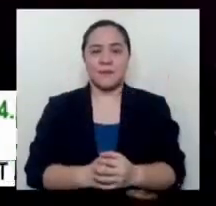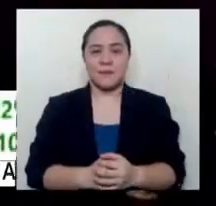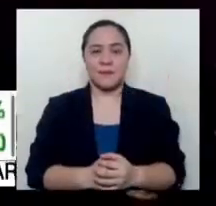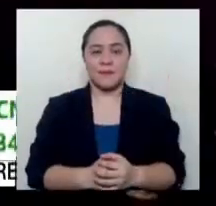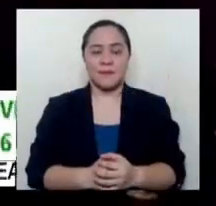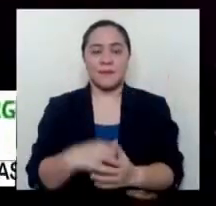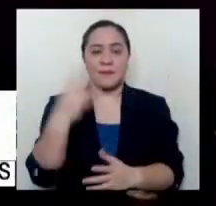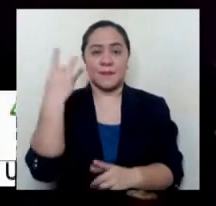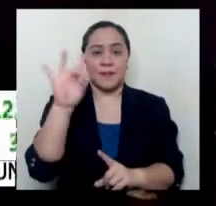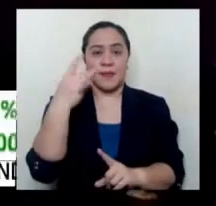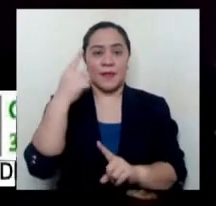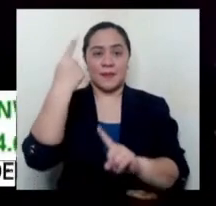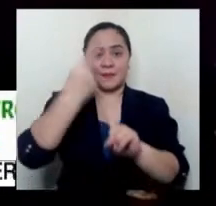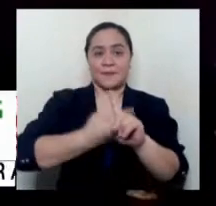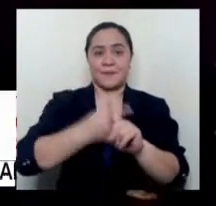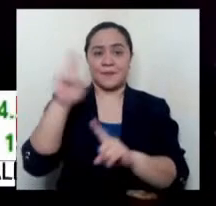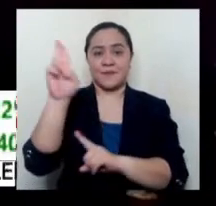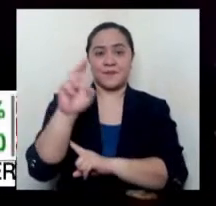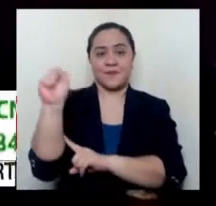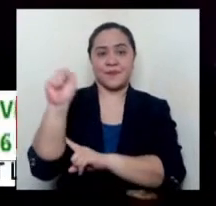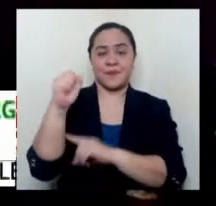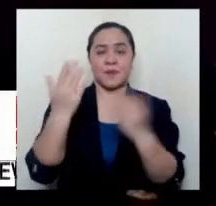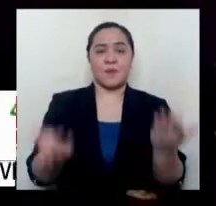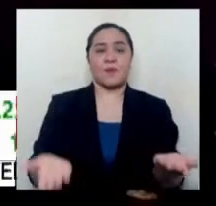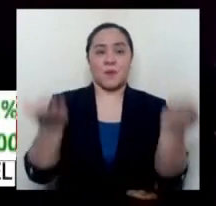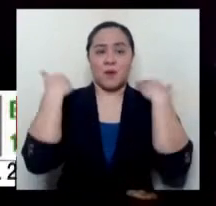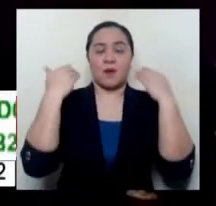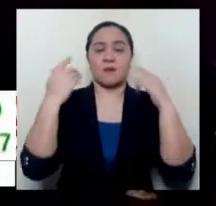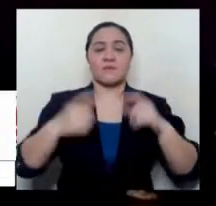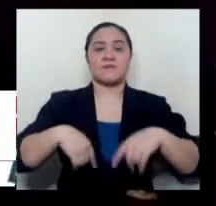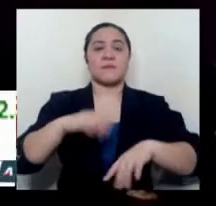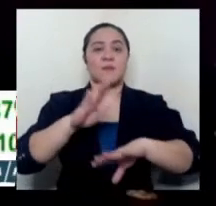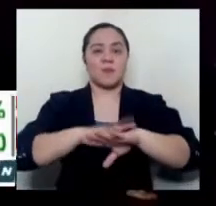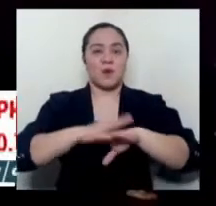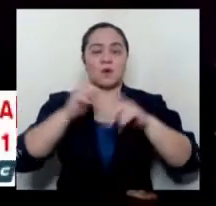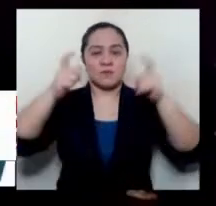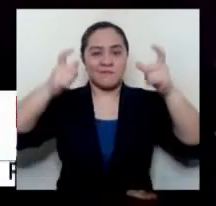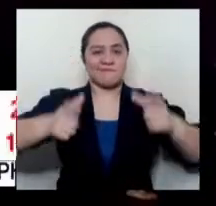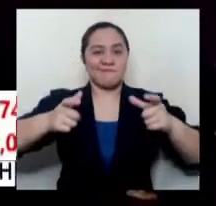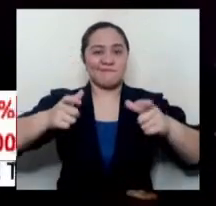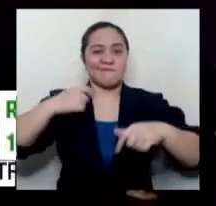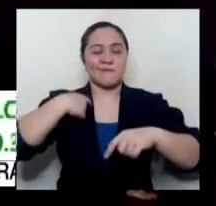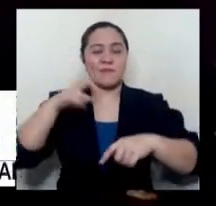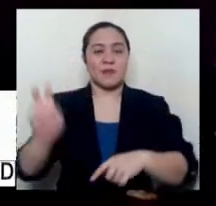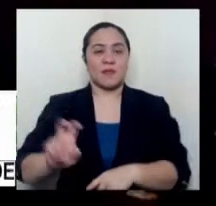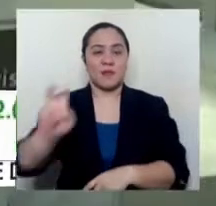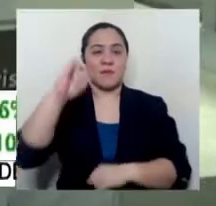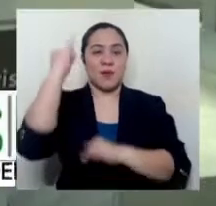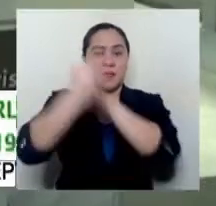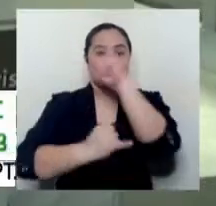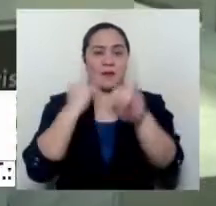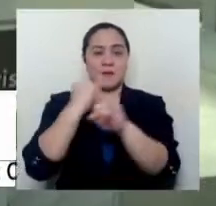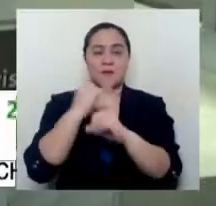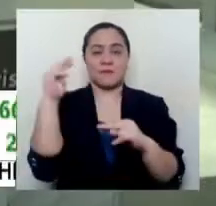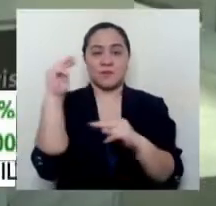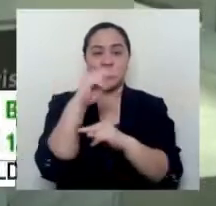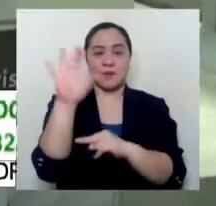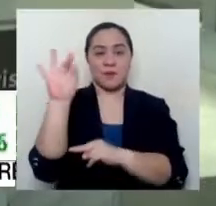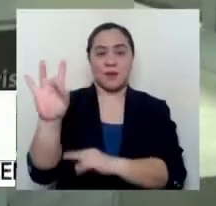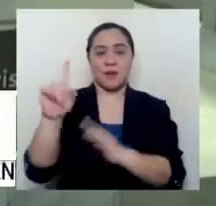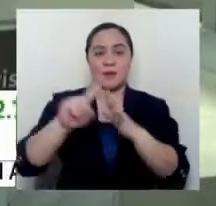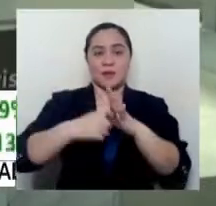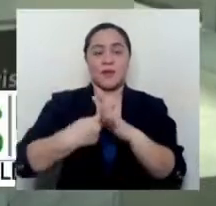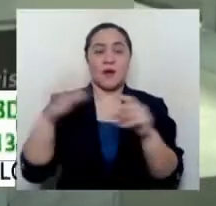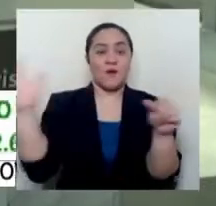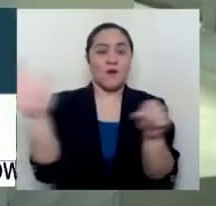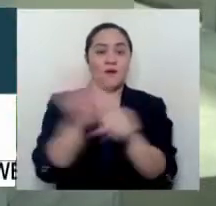For 18 months, the U.S. is set to lift its pandemic travel ban on international tourists. Beginning November 8th, fully